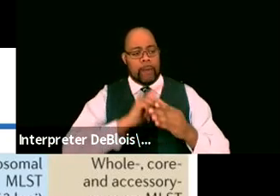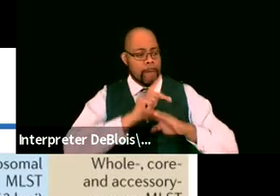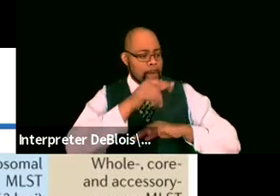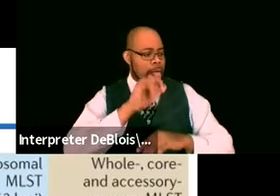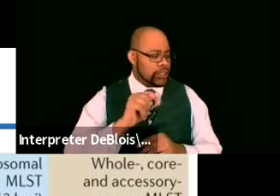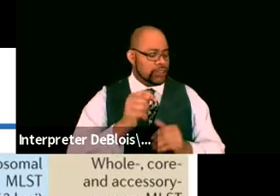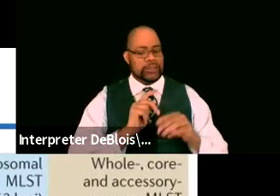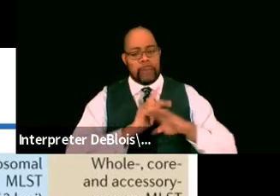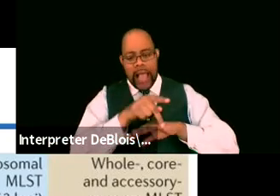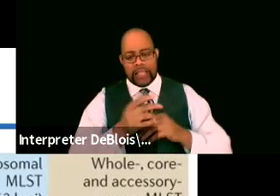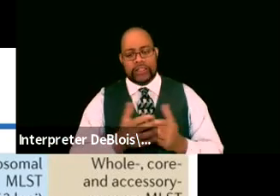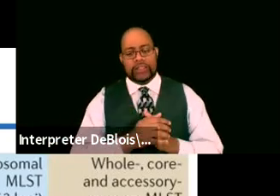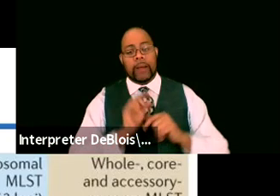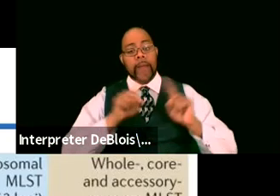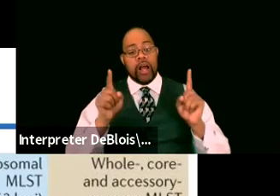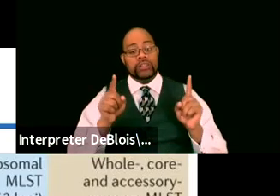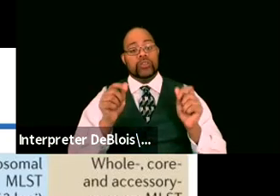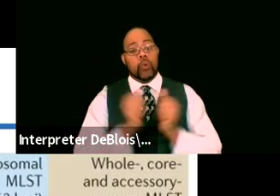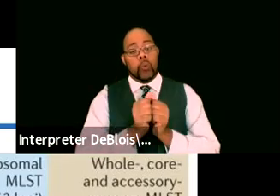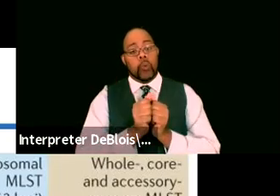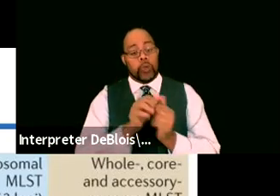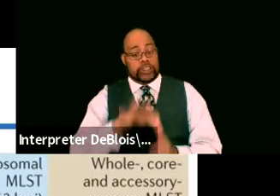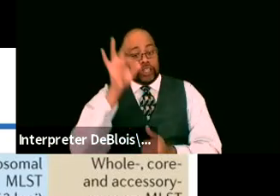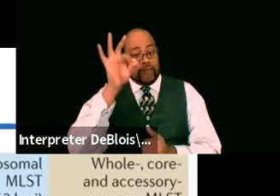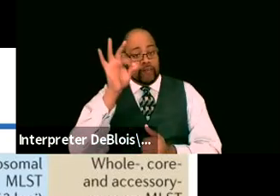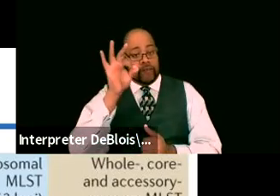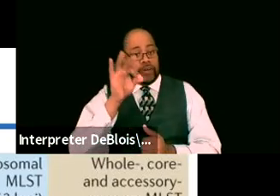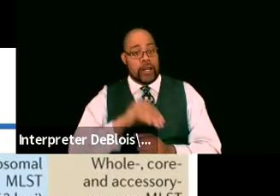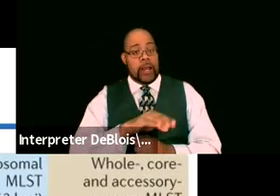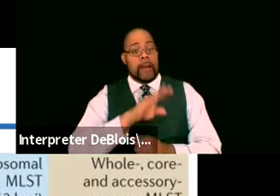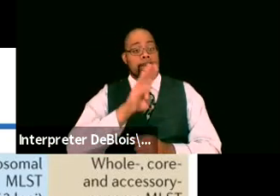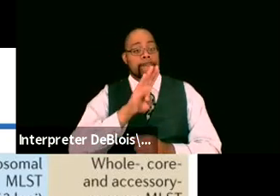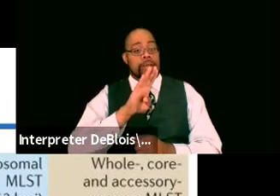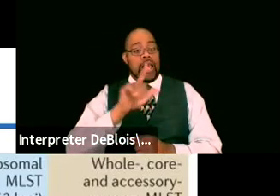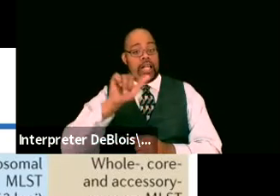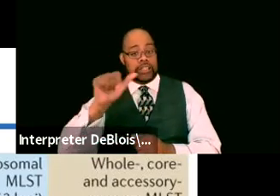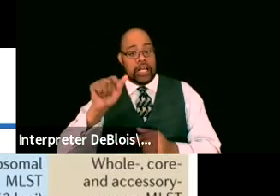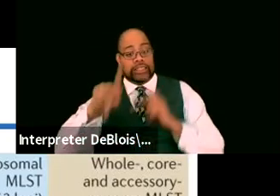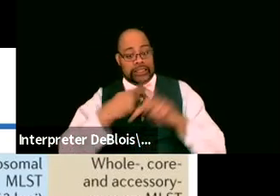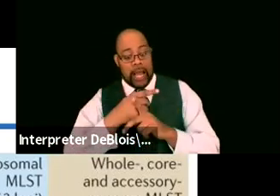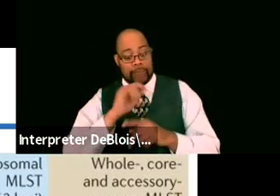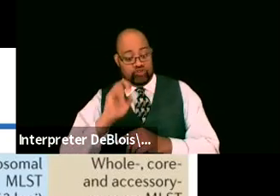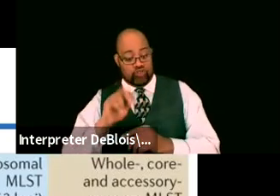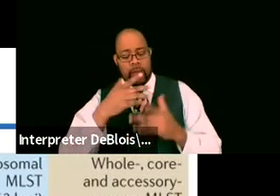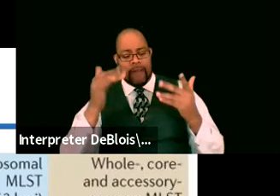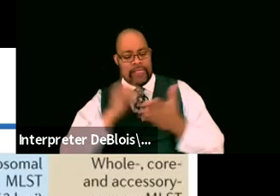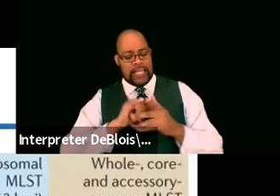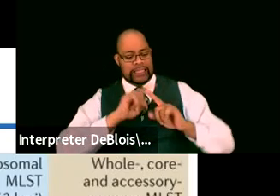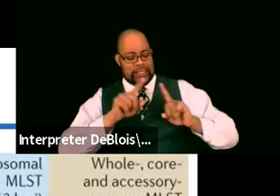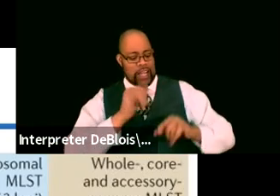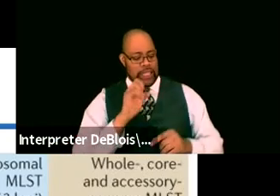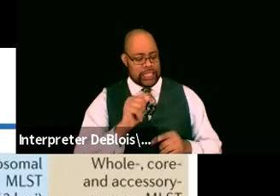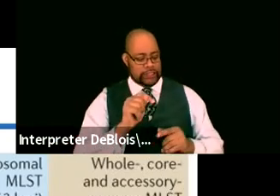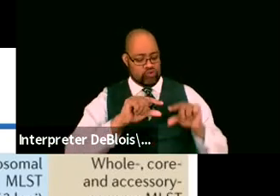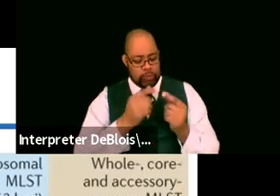example. However, with the discovery of the Burkholderia enigmatica type strain, we now see that a lot of these isolates all group